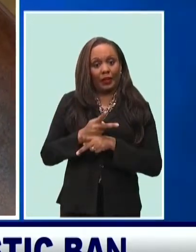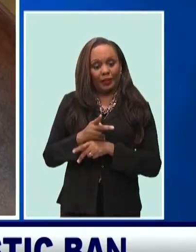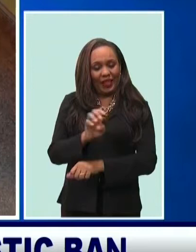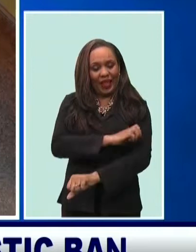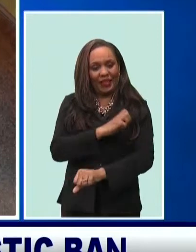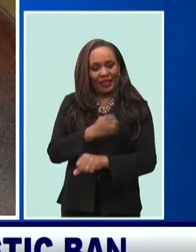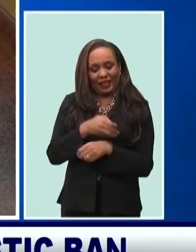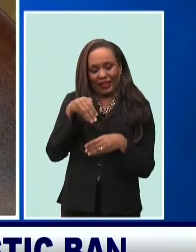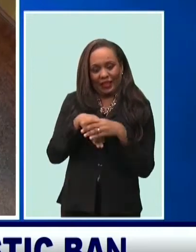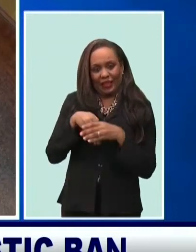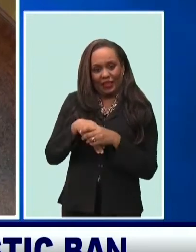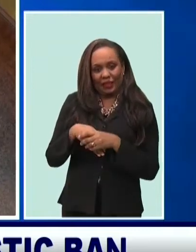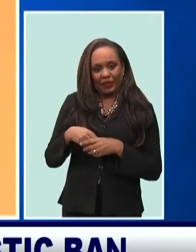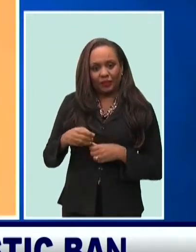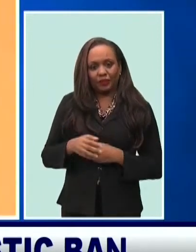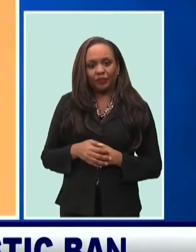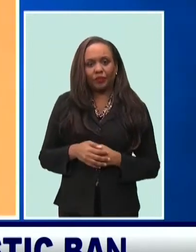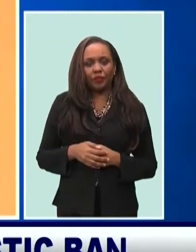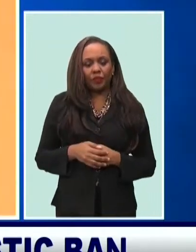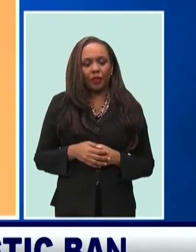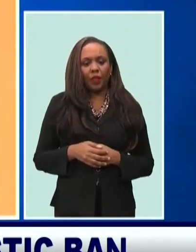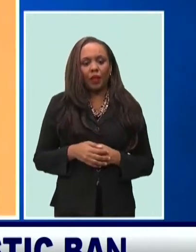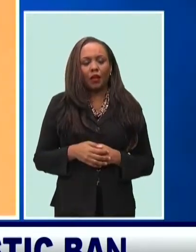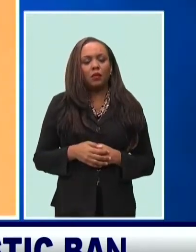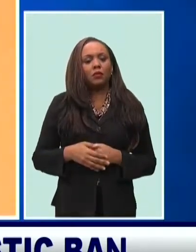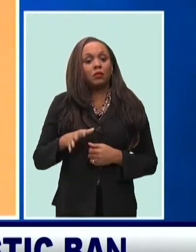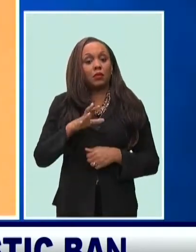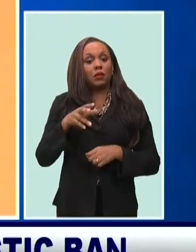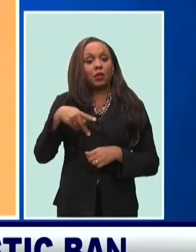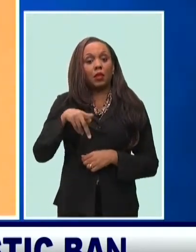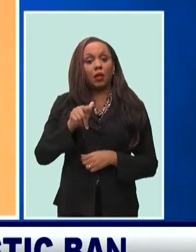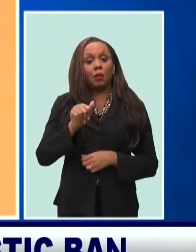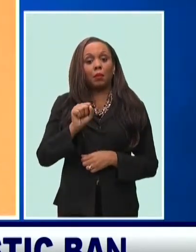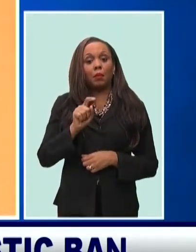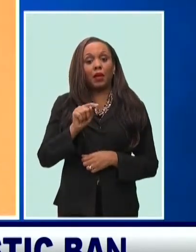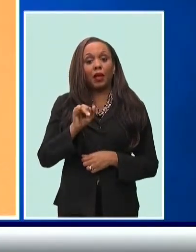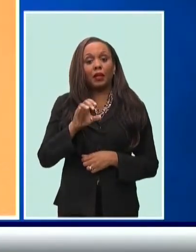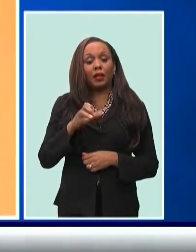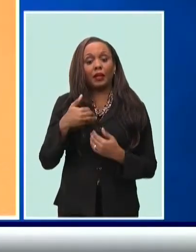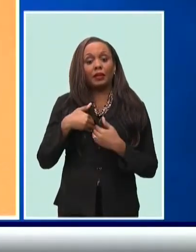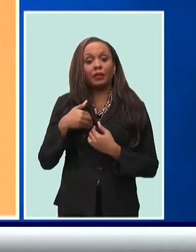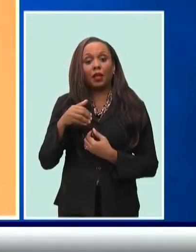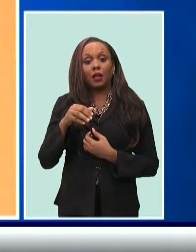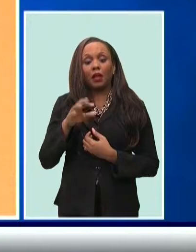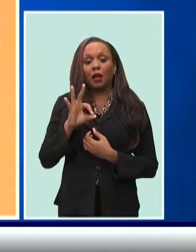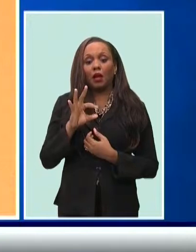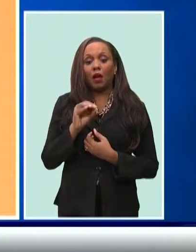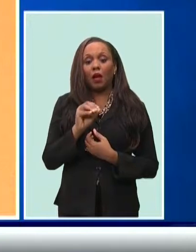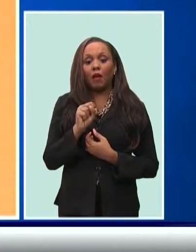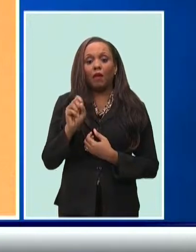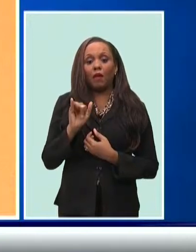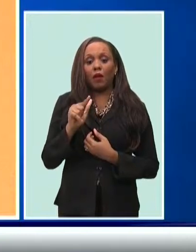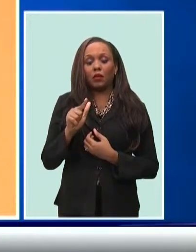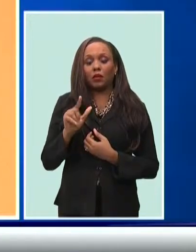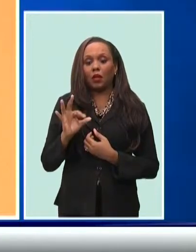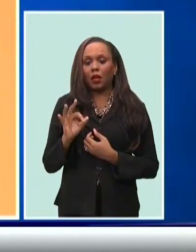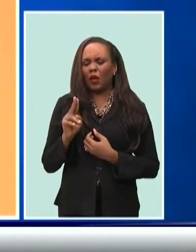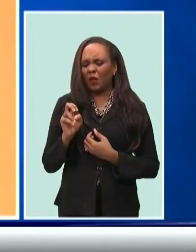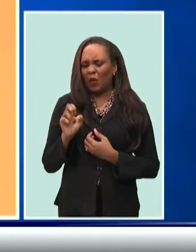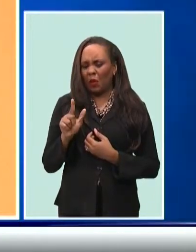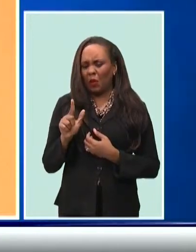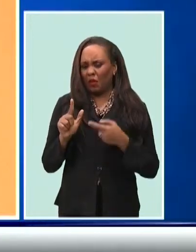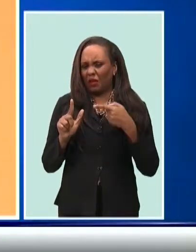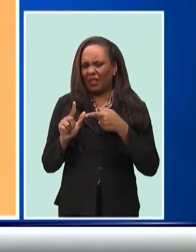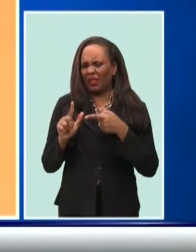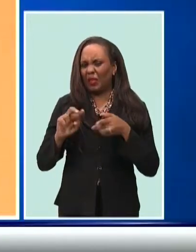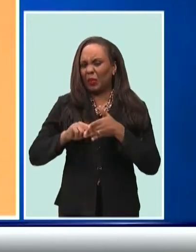plastics. Because the plastics is fossil fuel based, so effectively this fossil fuel is high in calorific value and energy content. So we'll be